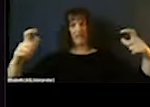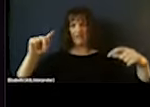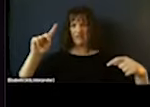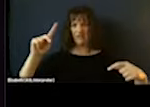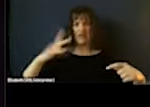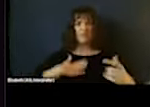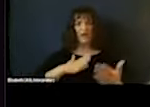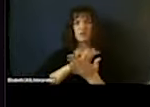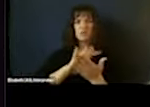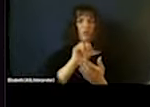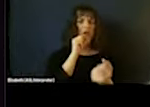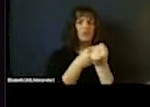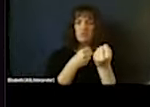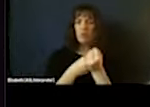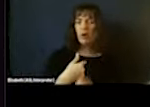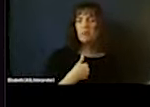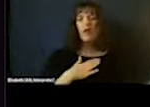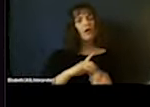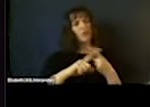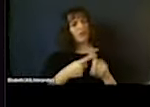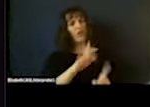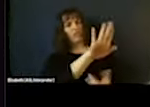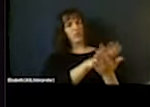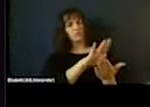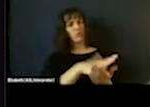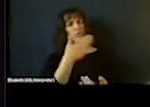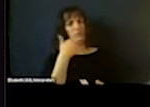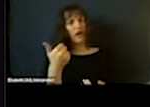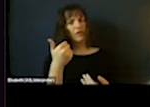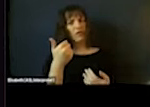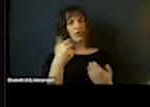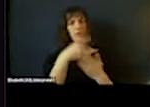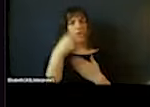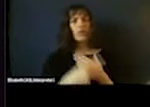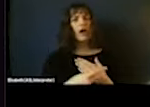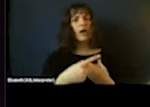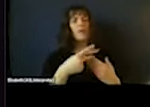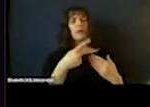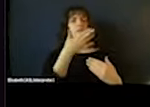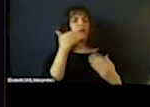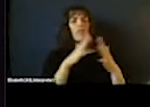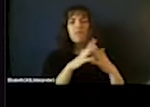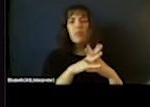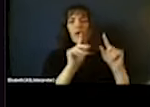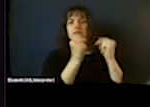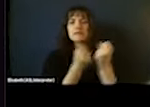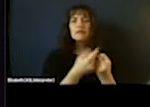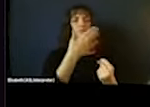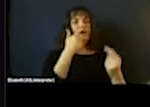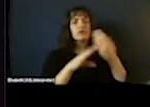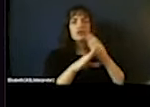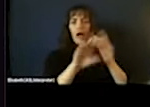schools are not that supportive, even if my friend's school has a better football team, better soccer team, or a better STEM program. But why? We